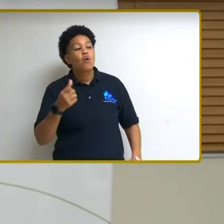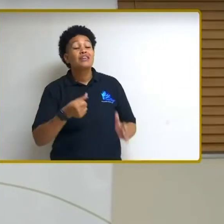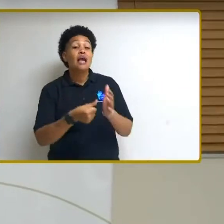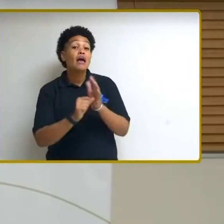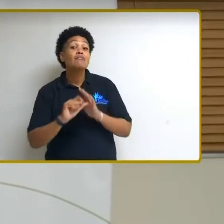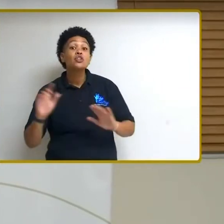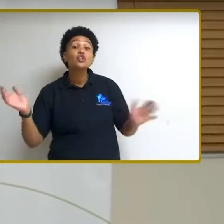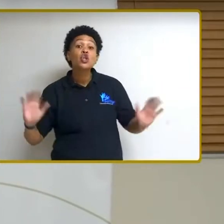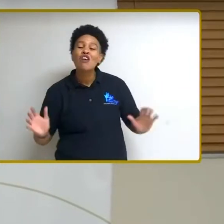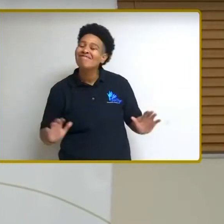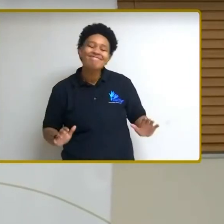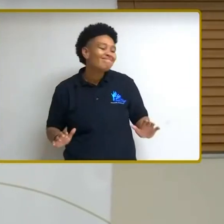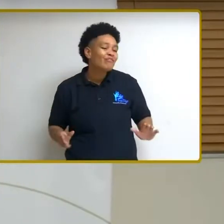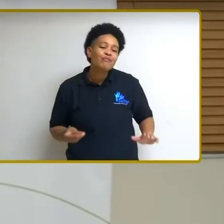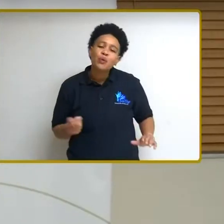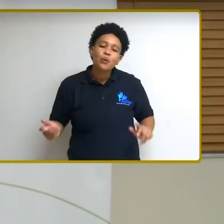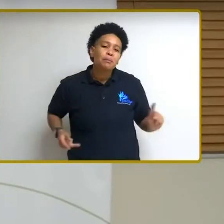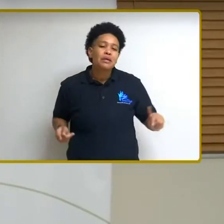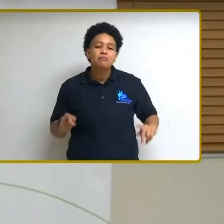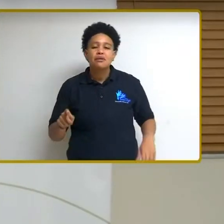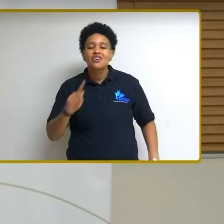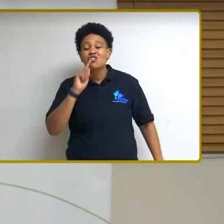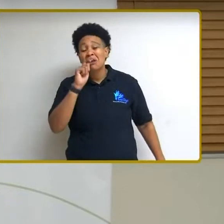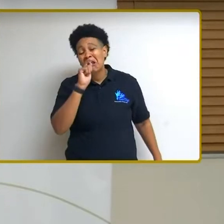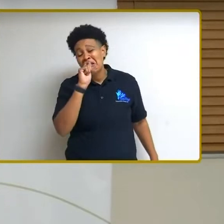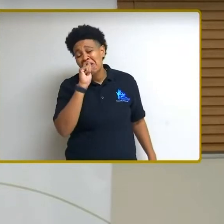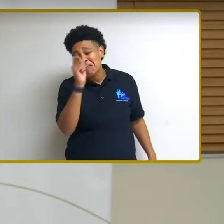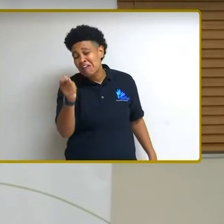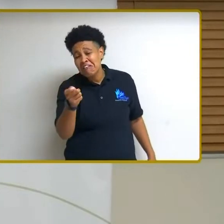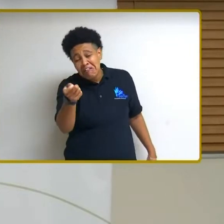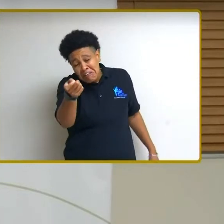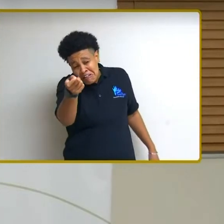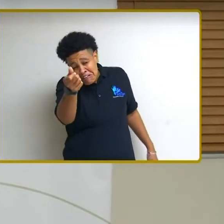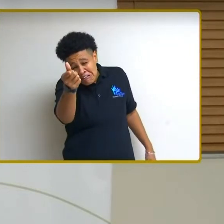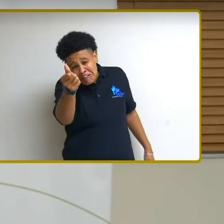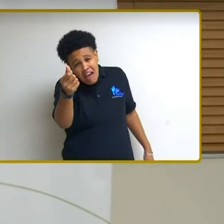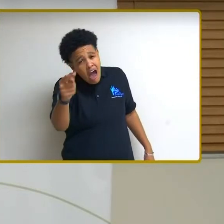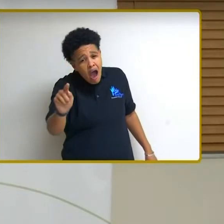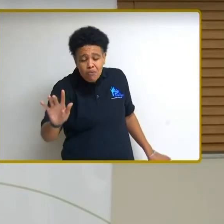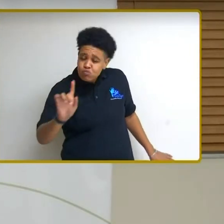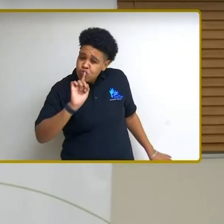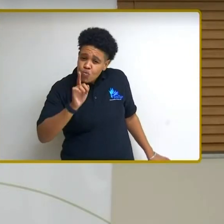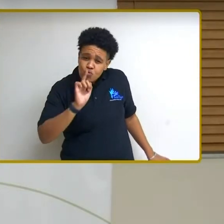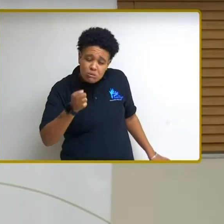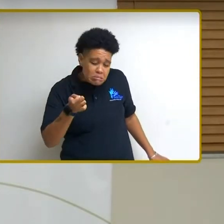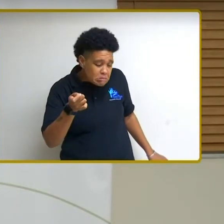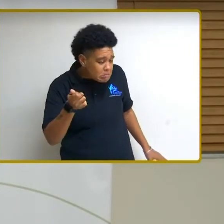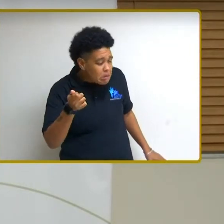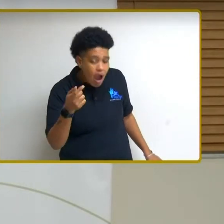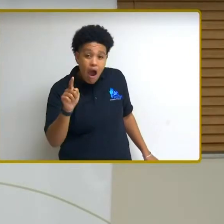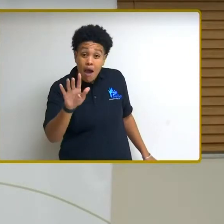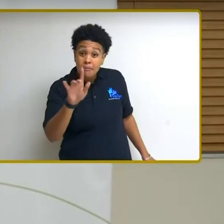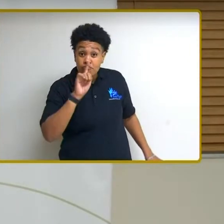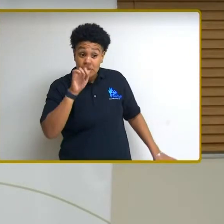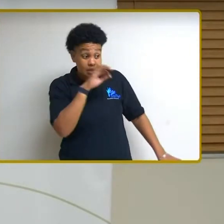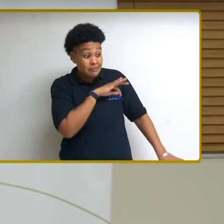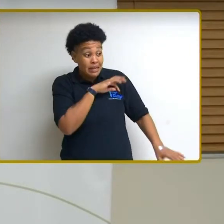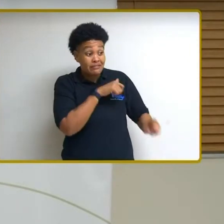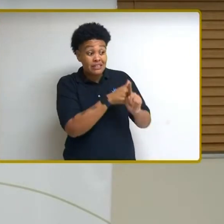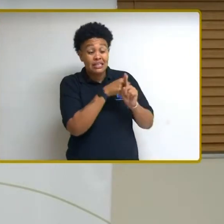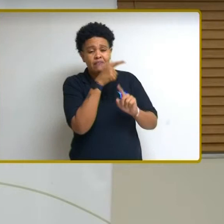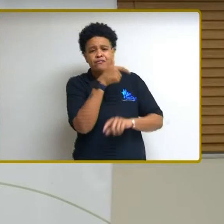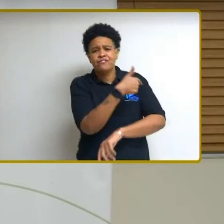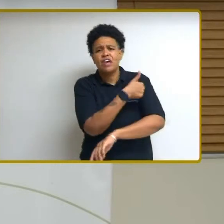emphasize that these are very, very rare incidents, and the benefits of the